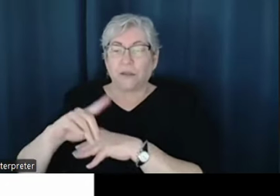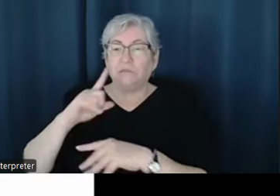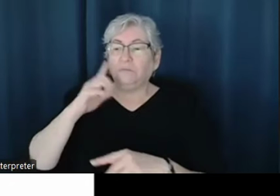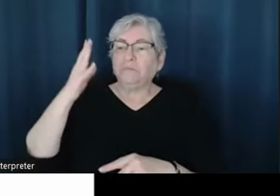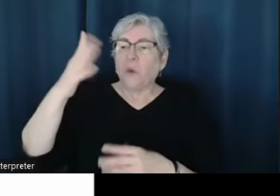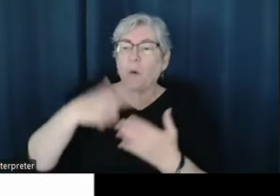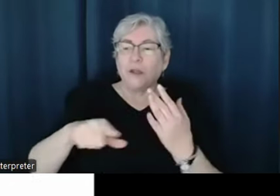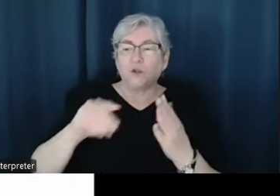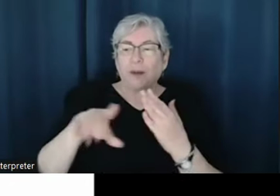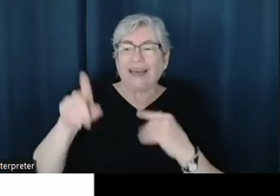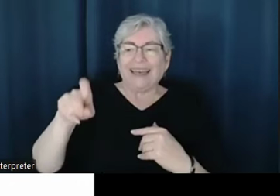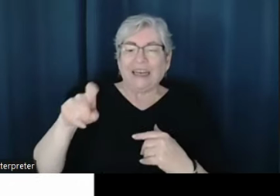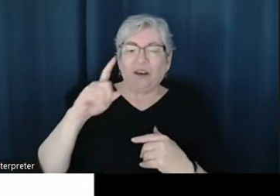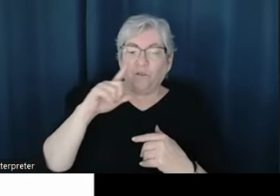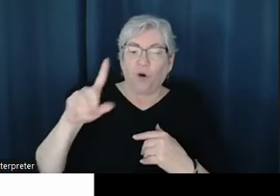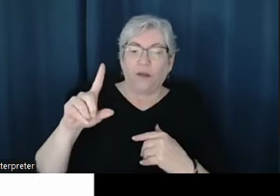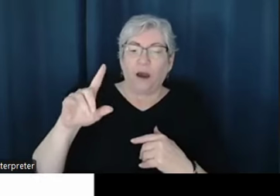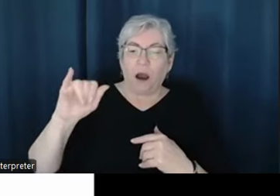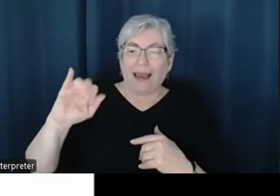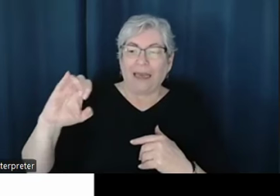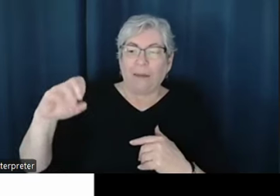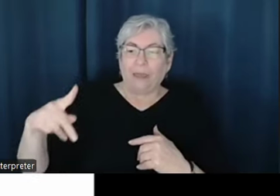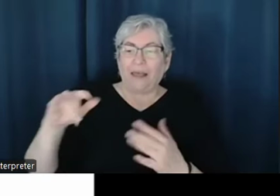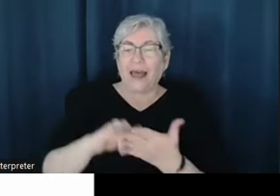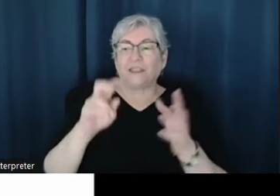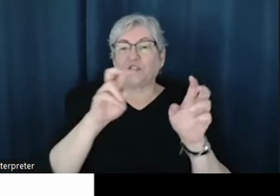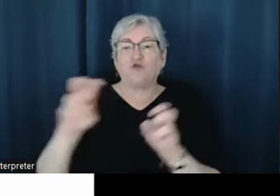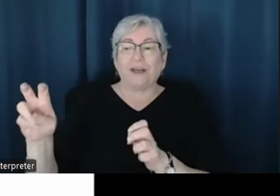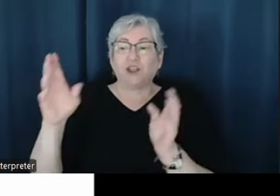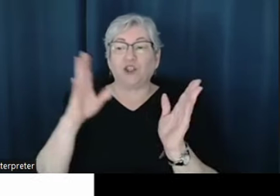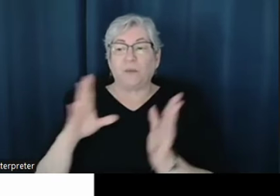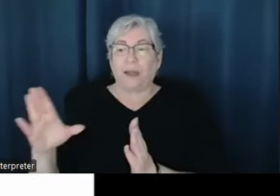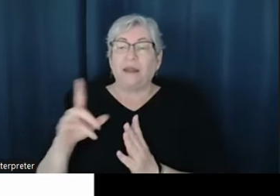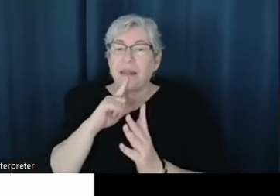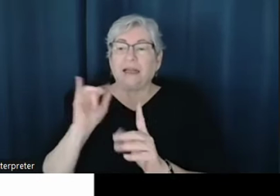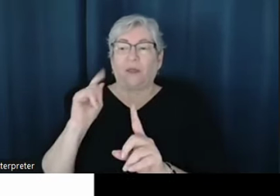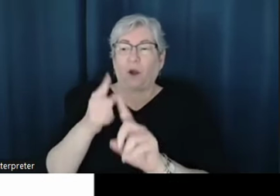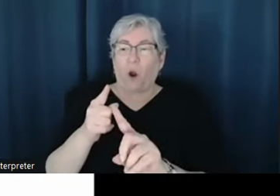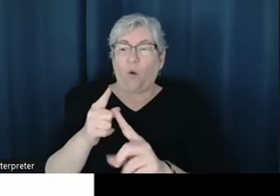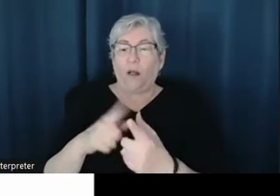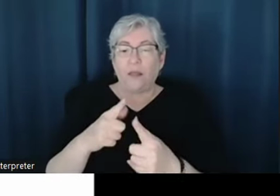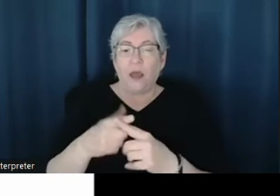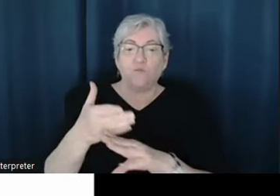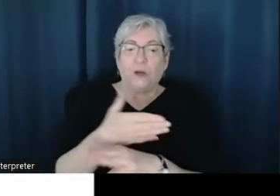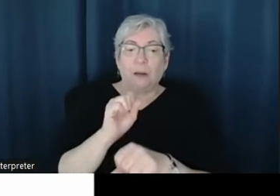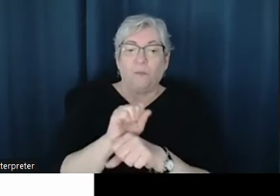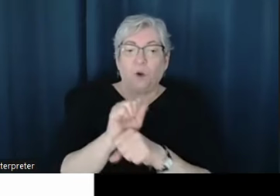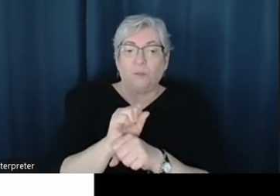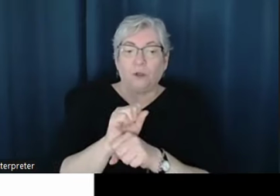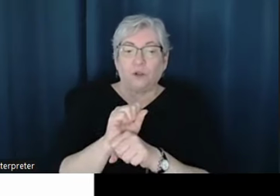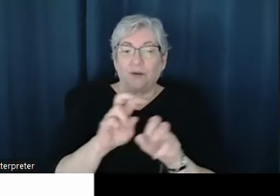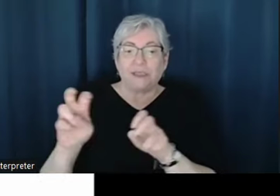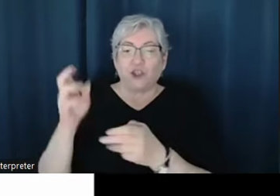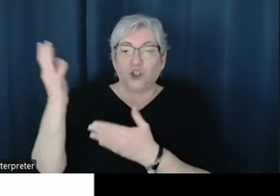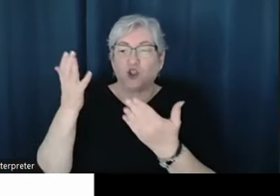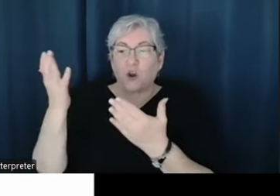need for the IEP as part of the transition plan, that's the goal. That's the goal. And then for pre-employment transition services,